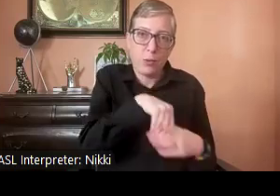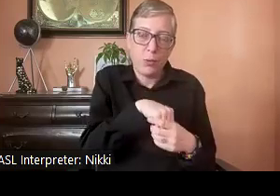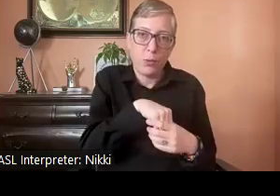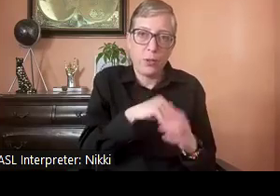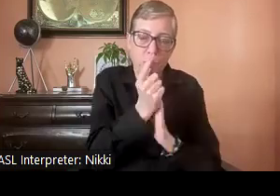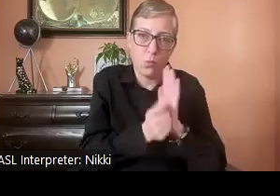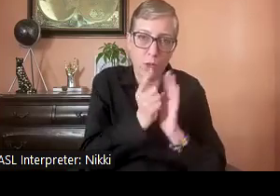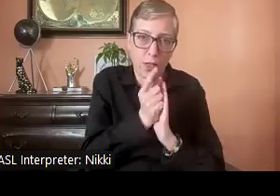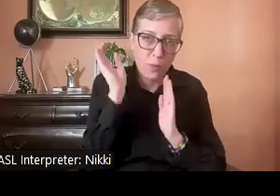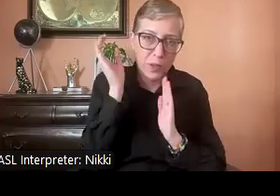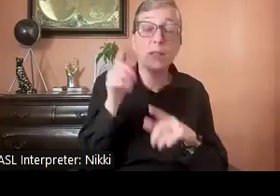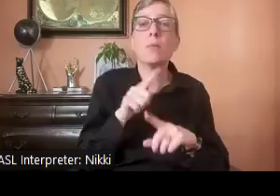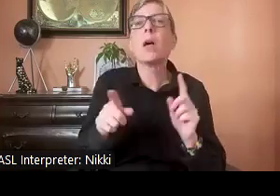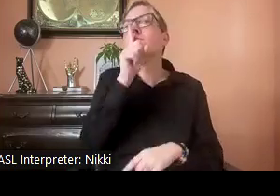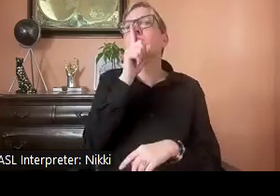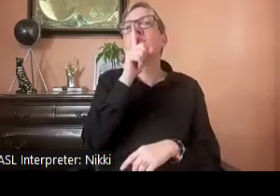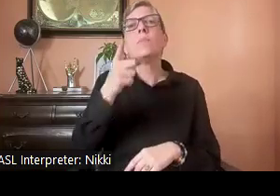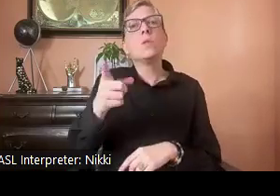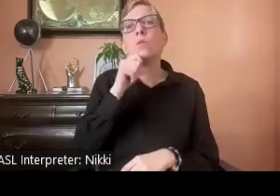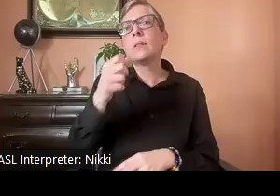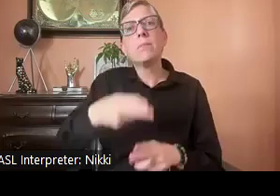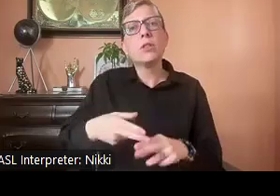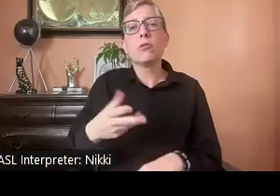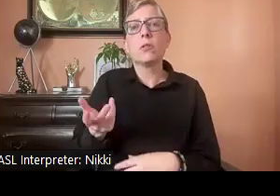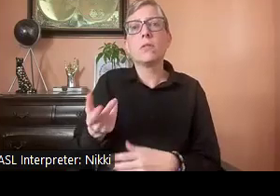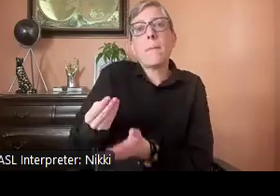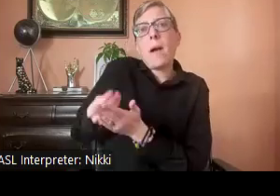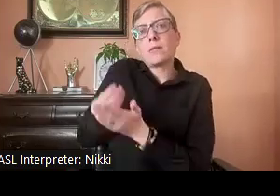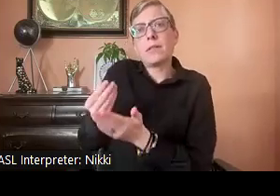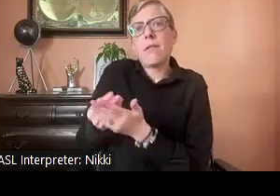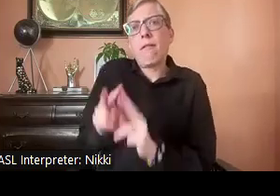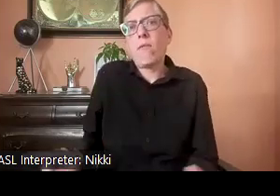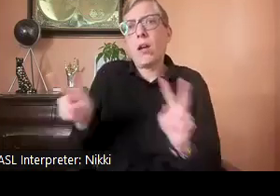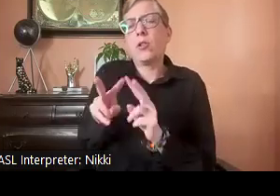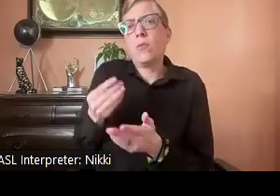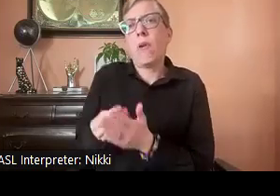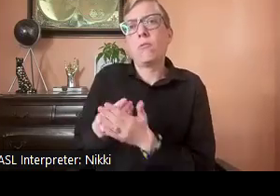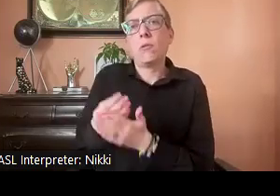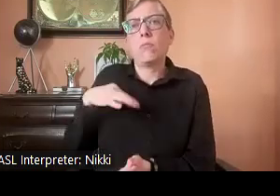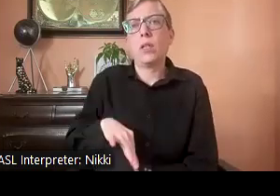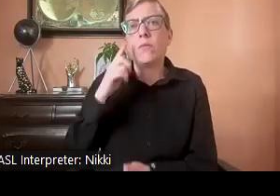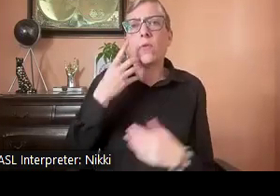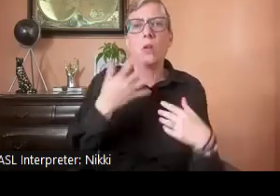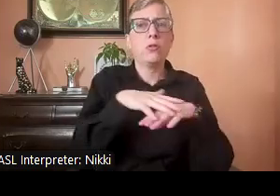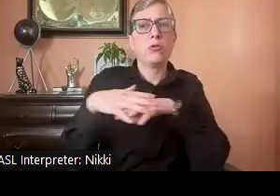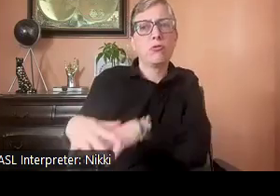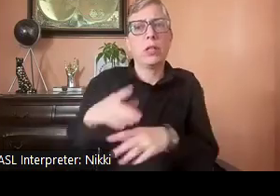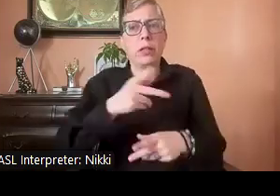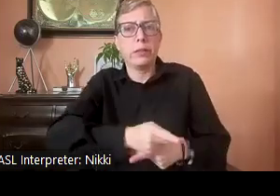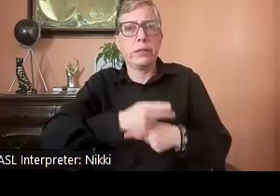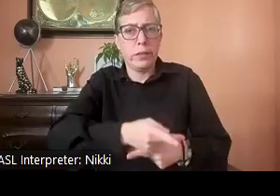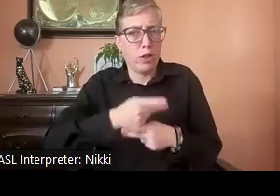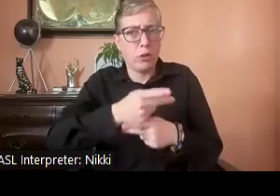mention the value, the financial, monetary value of integrated care in your